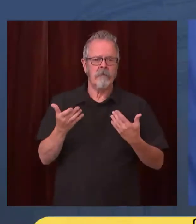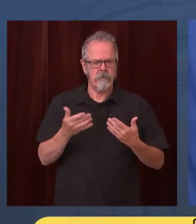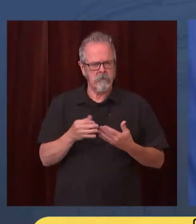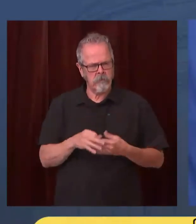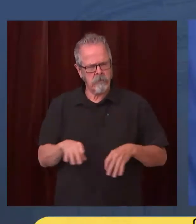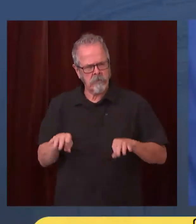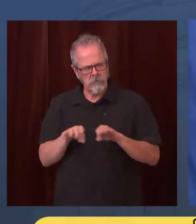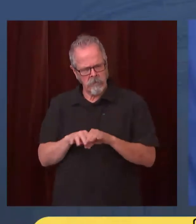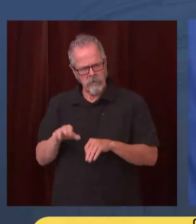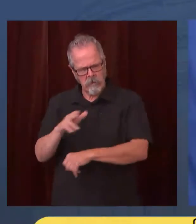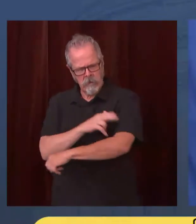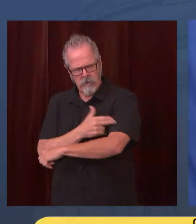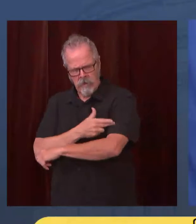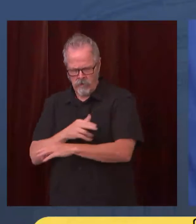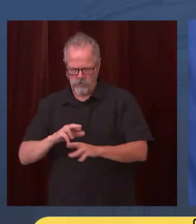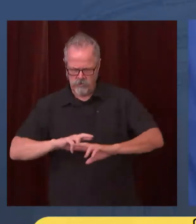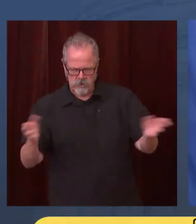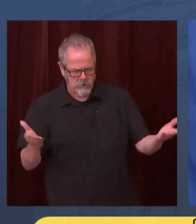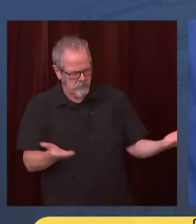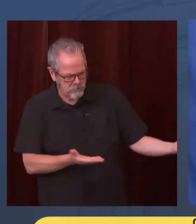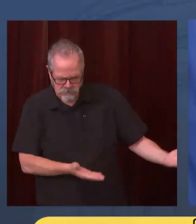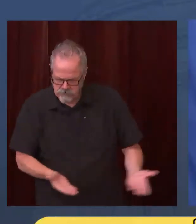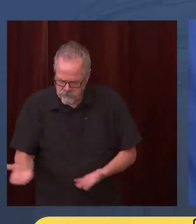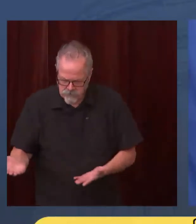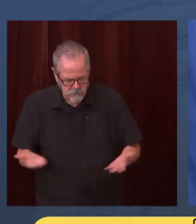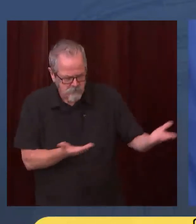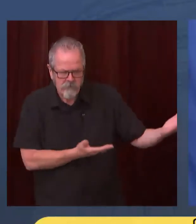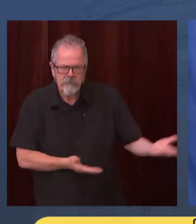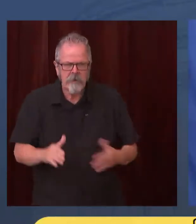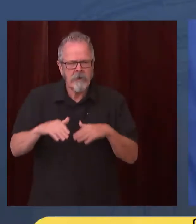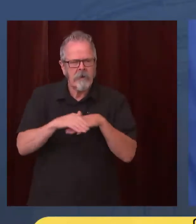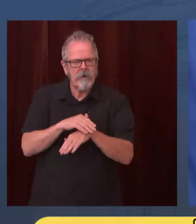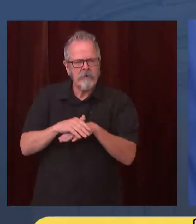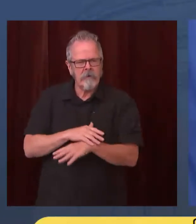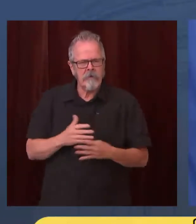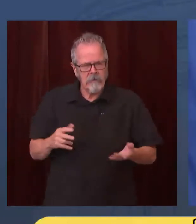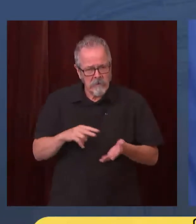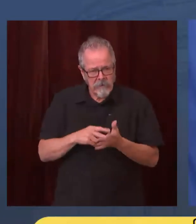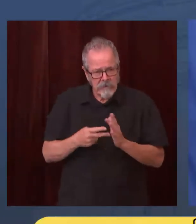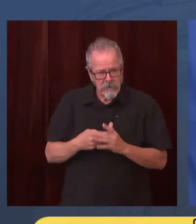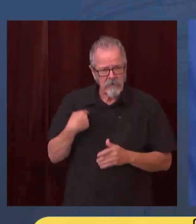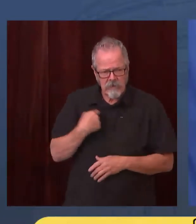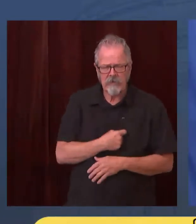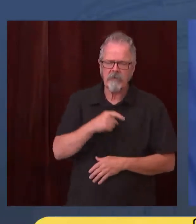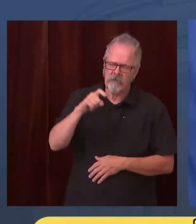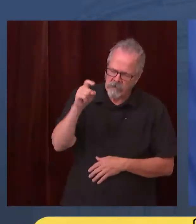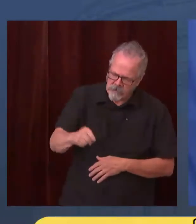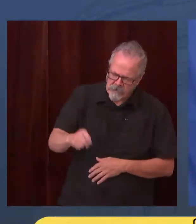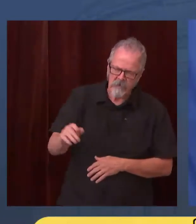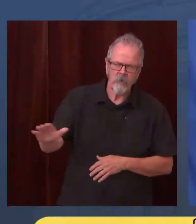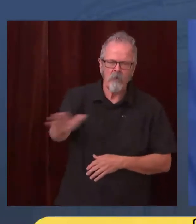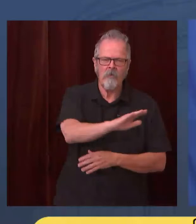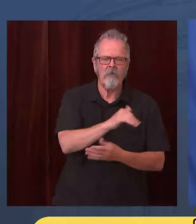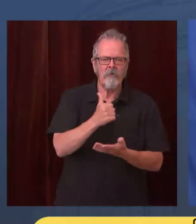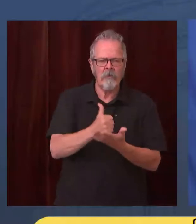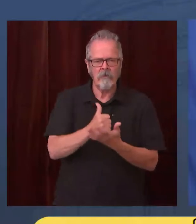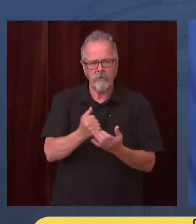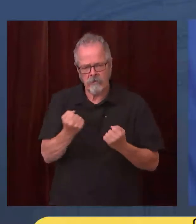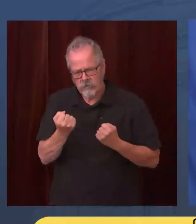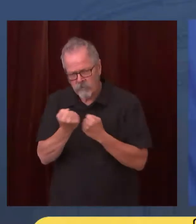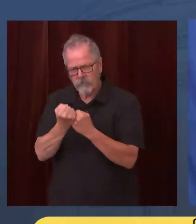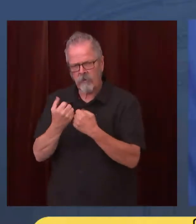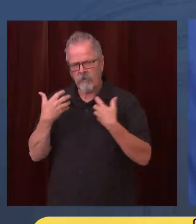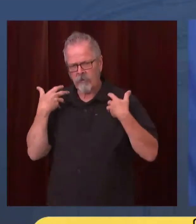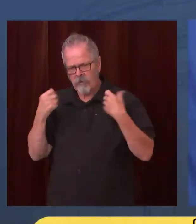our community members to make sure that we support the healthcare workers. We can always thank our healthcare workers, and we've been doing that